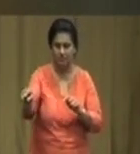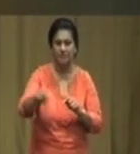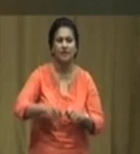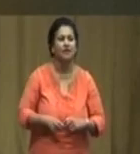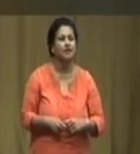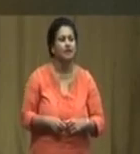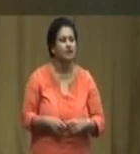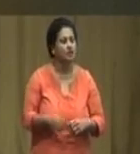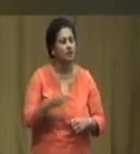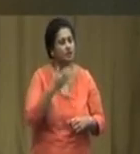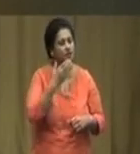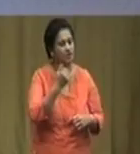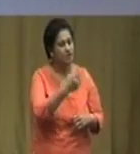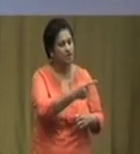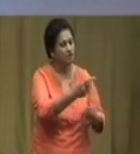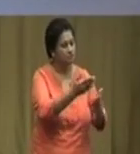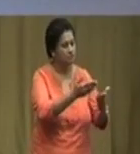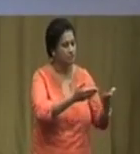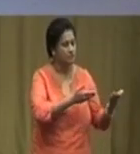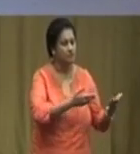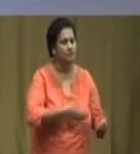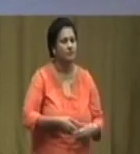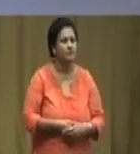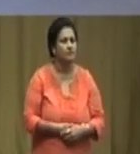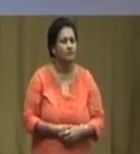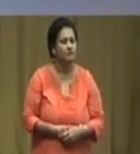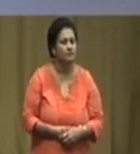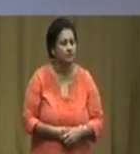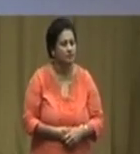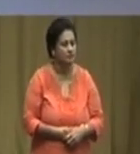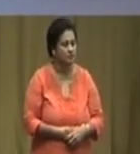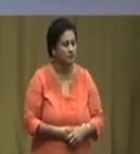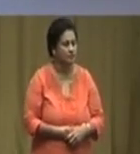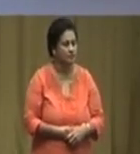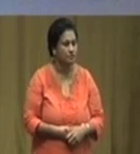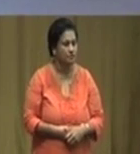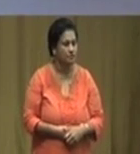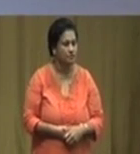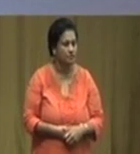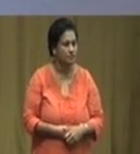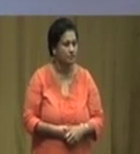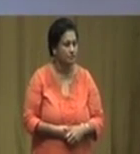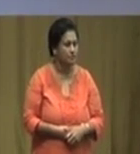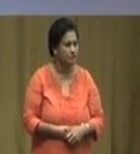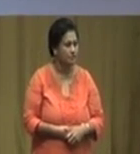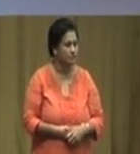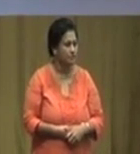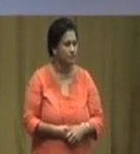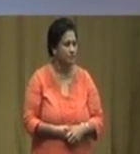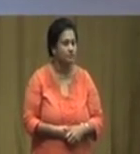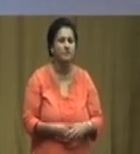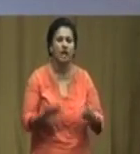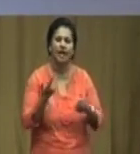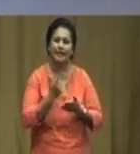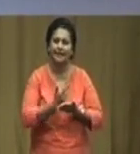Karen to bring forward. We have a small but nice gift for here, Wayne. We're conscious you're travelling, so we don't want to burden you for anything too physically large. So this